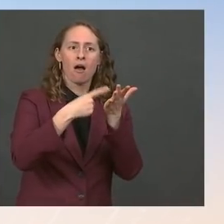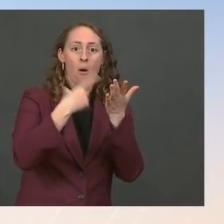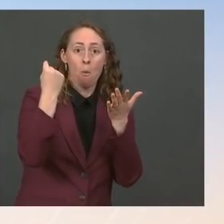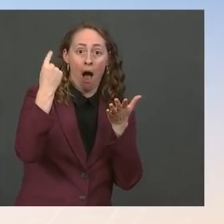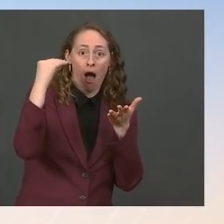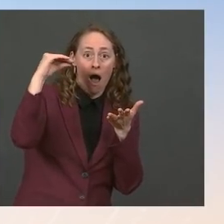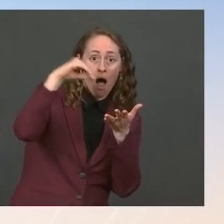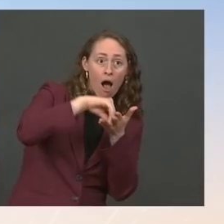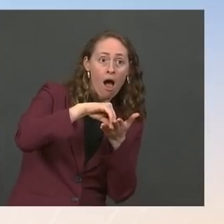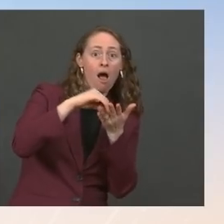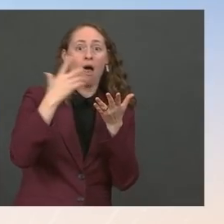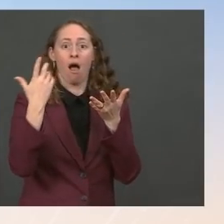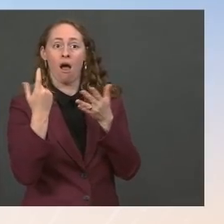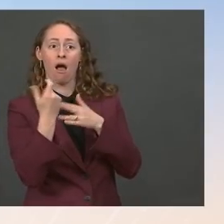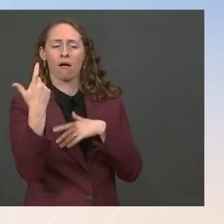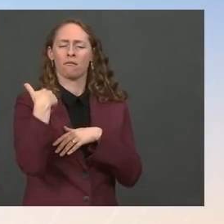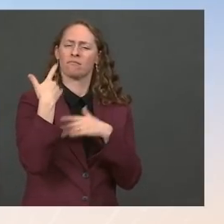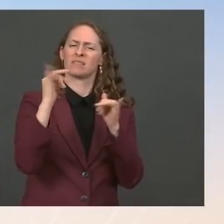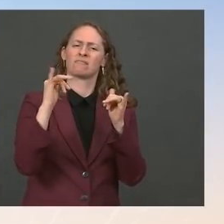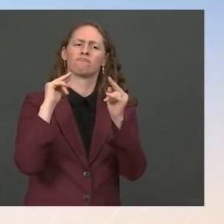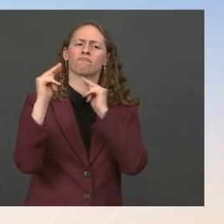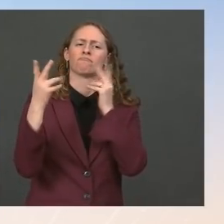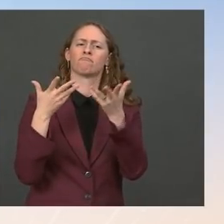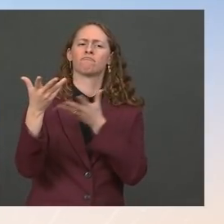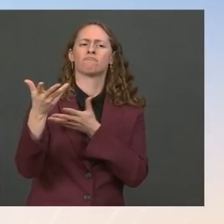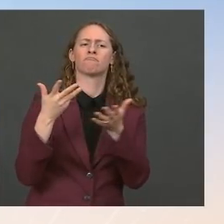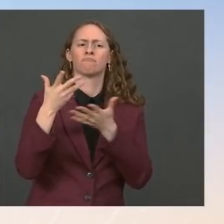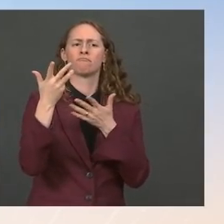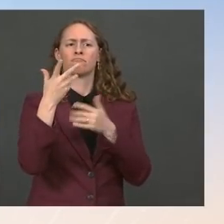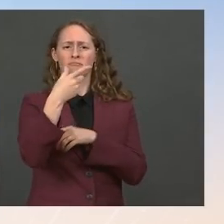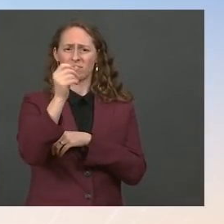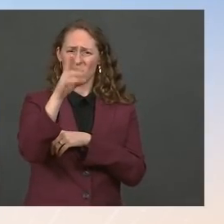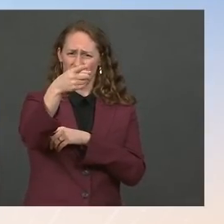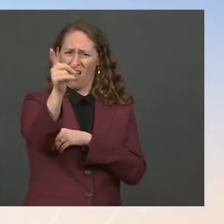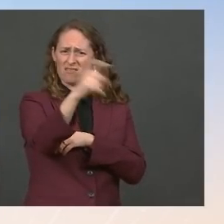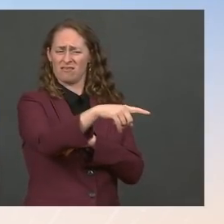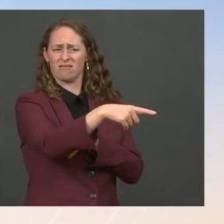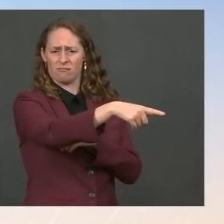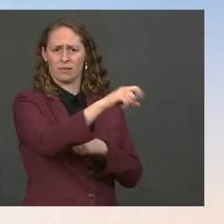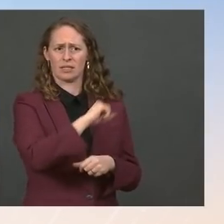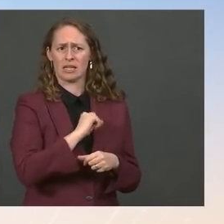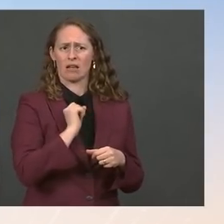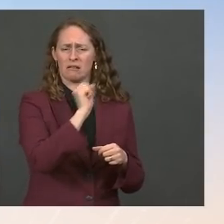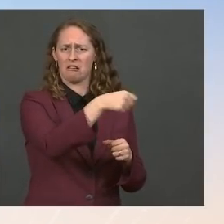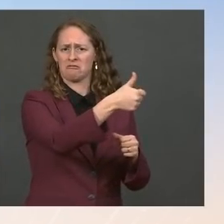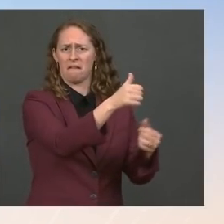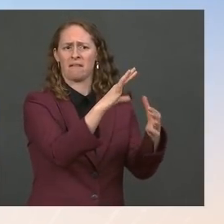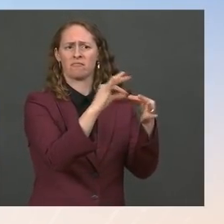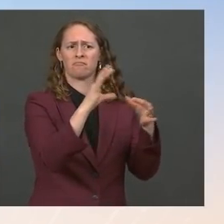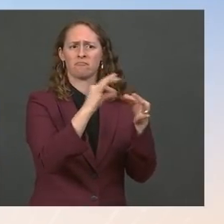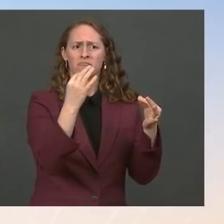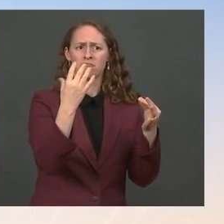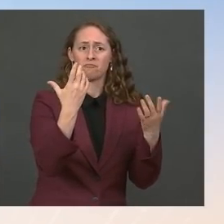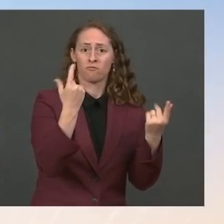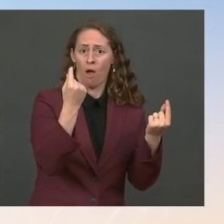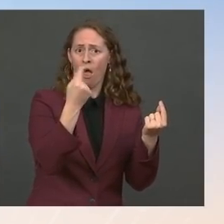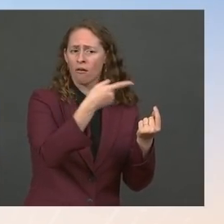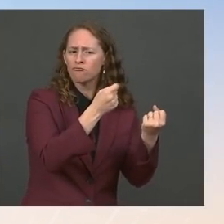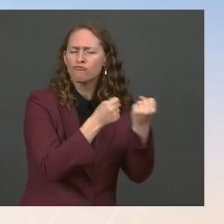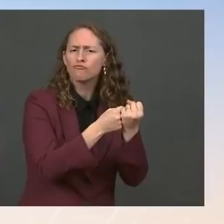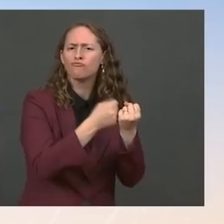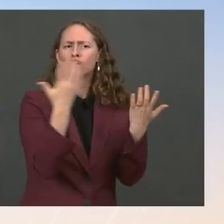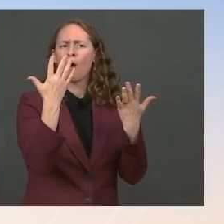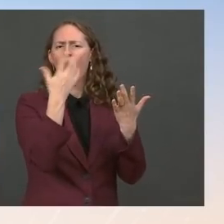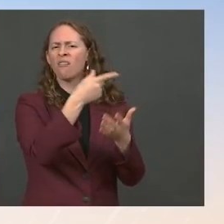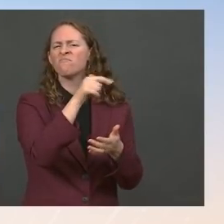each of the senators or members who are part of the negotiations can speak for themselves on what they are for or against at this point in the process. I